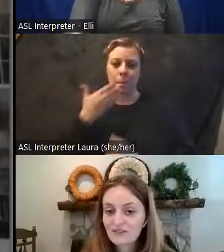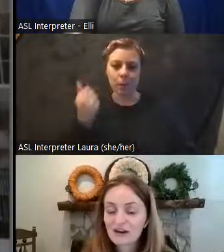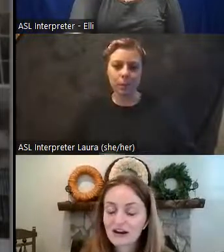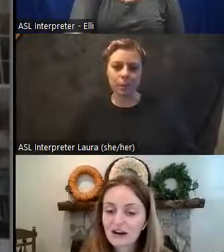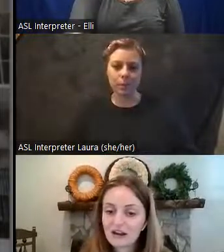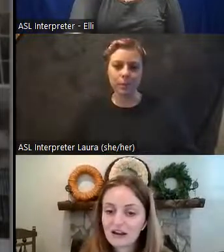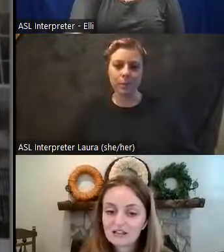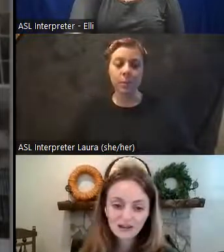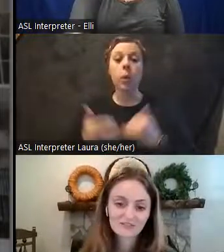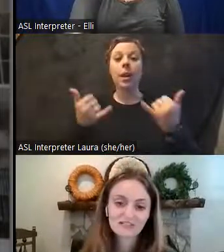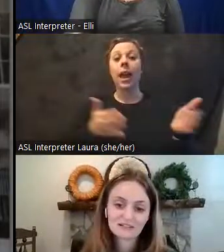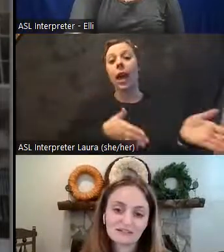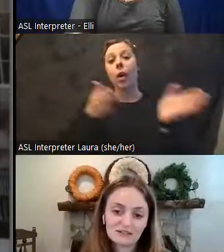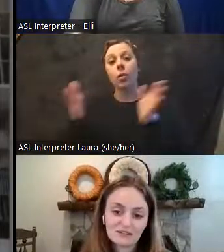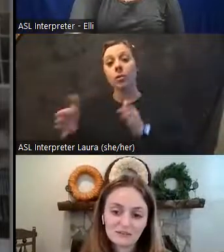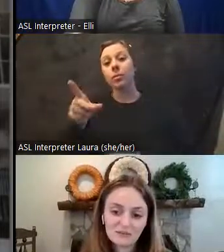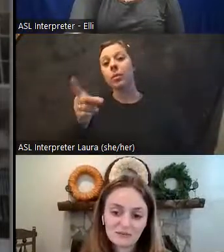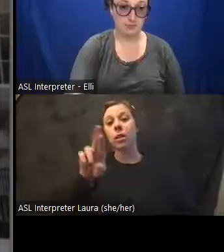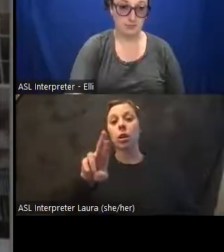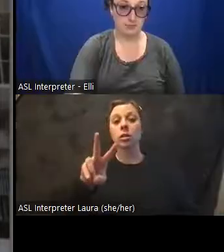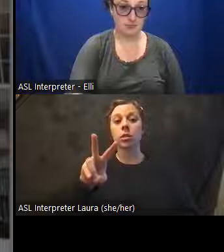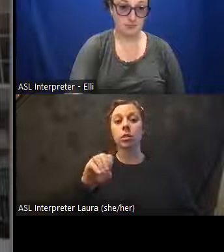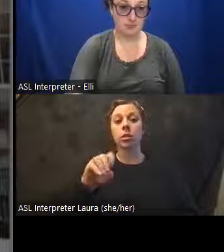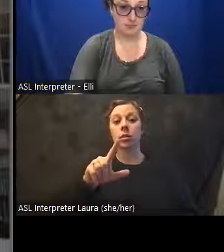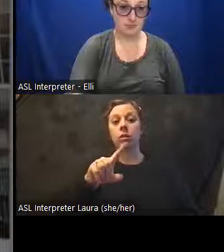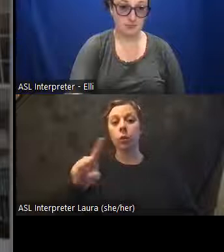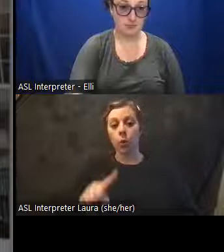to cover safes.